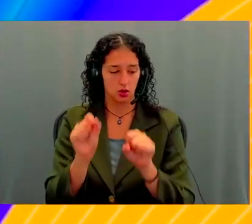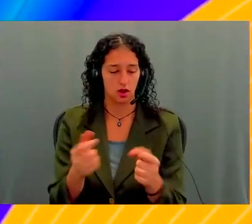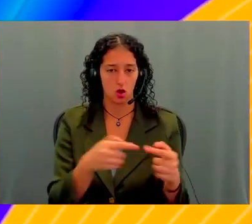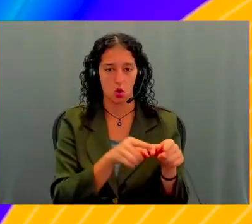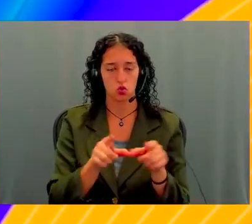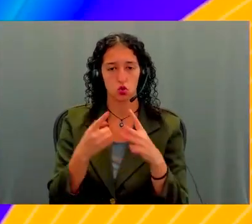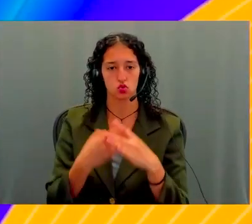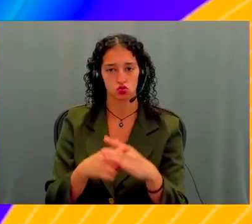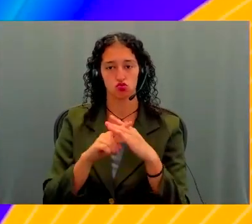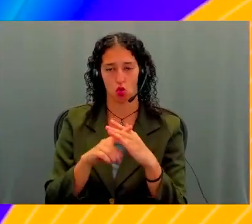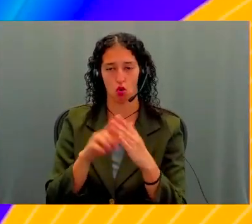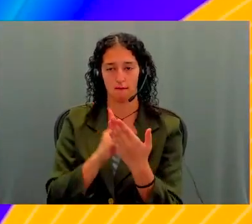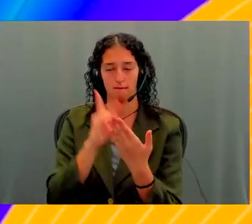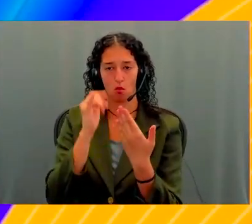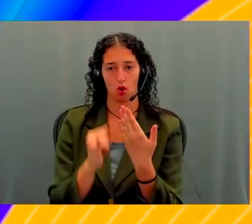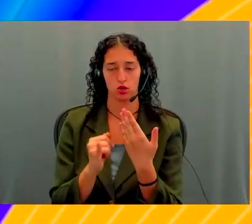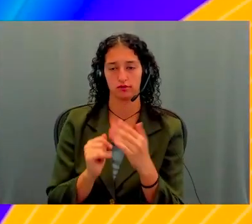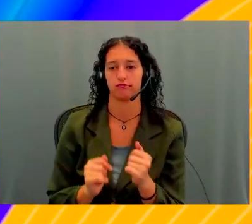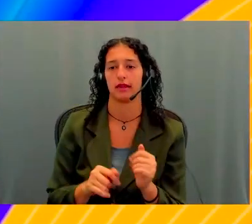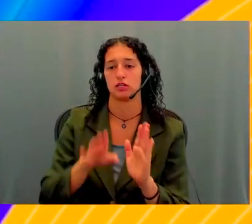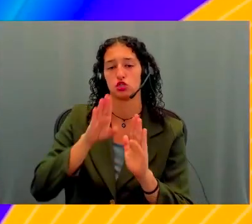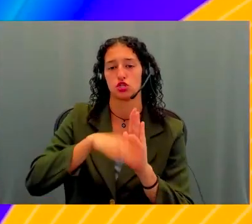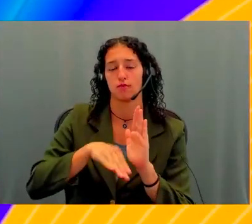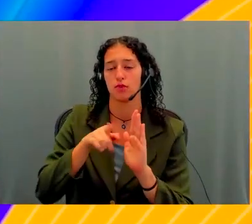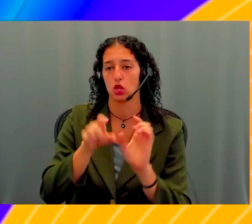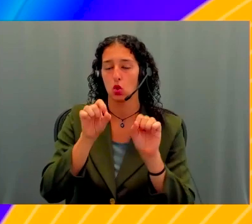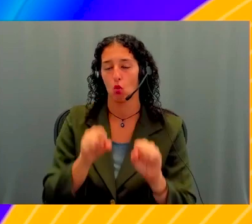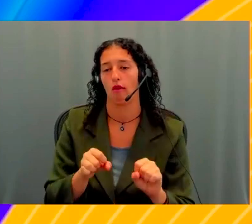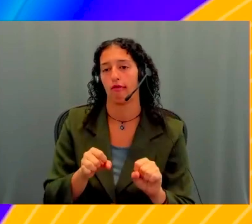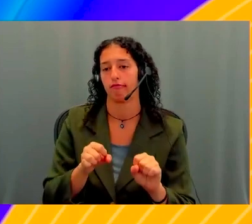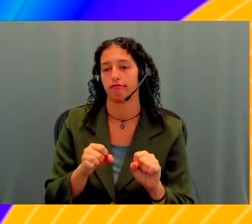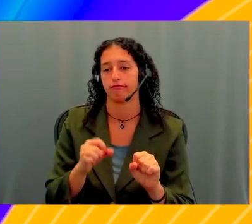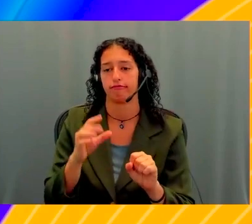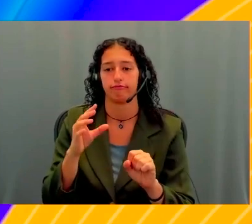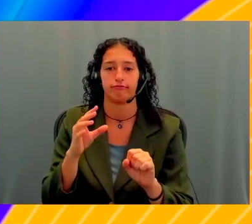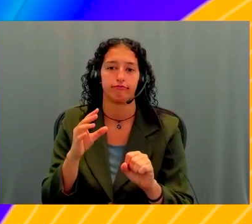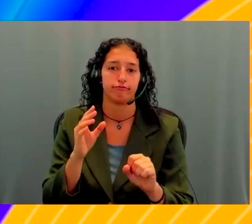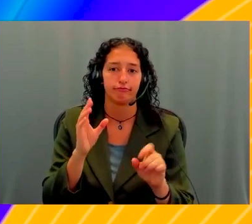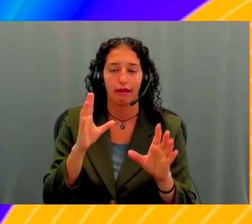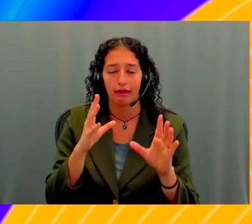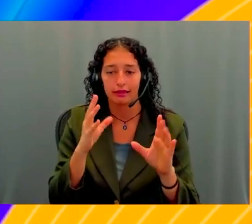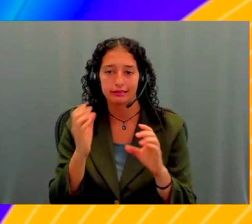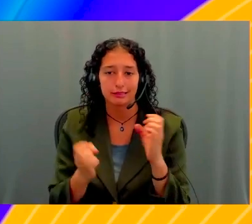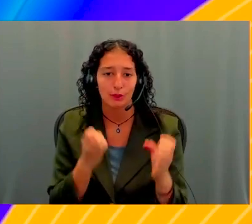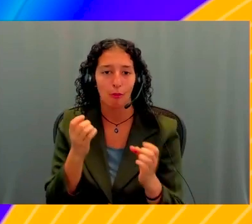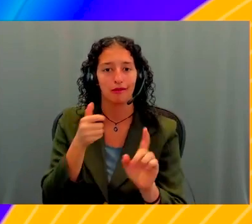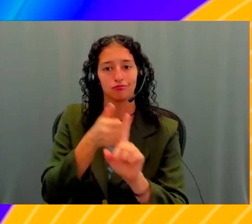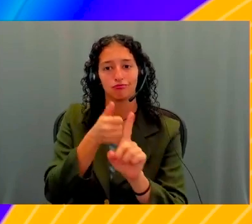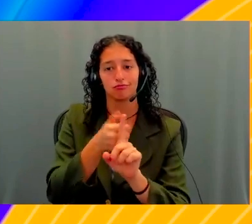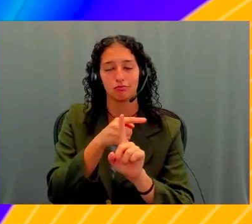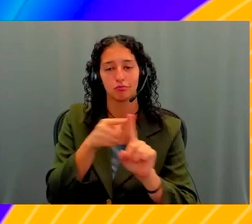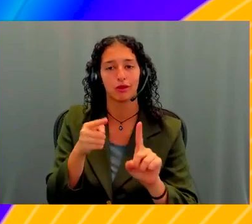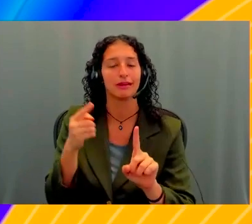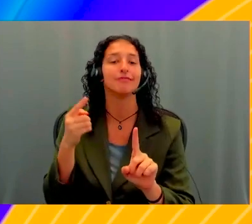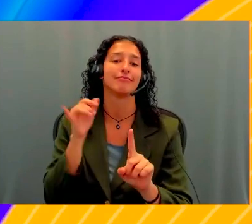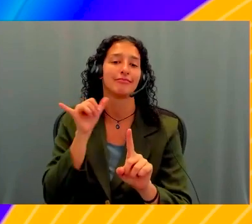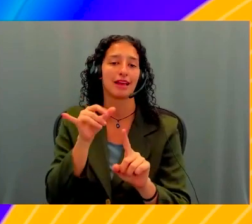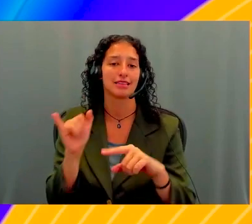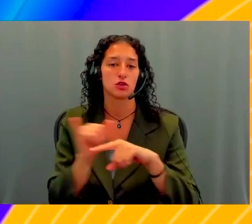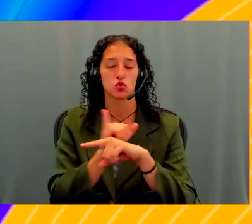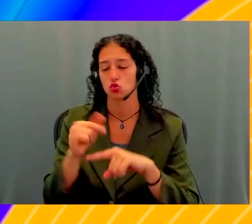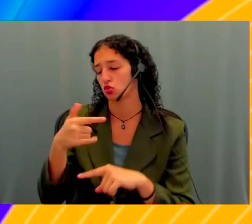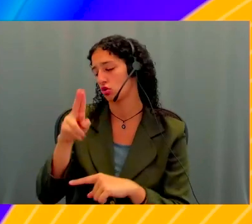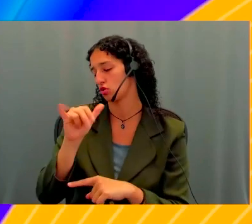project. It's cheap enough that Yeah. you can experiment by yourself, but because it's industrial grade, you can put this out on the floor.